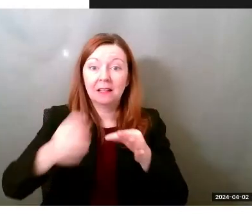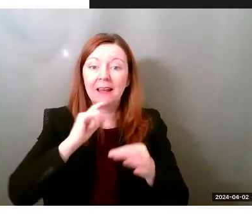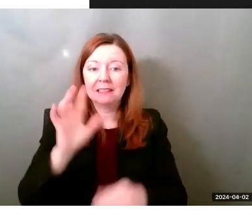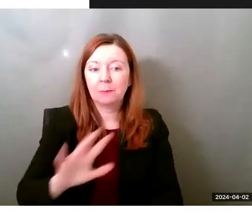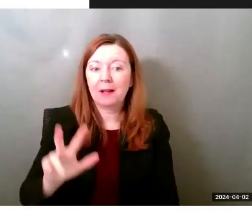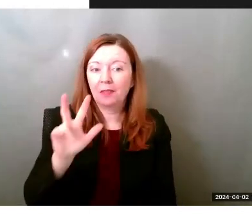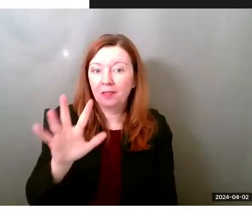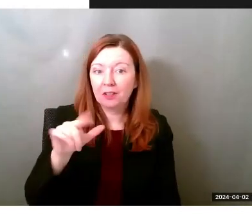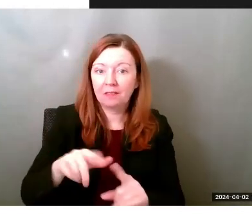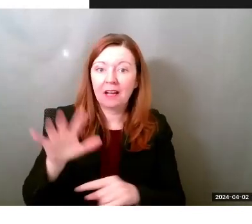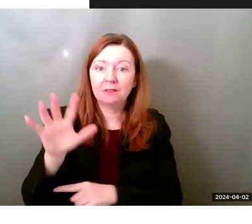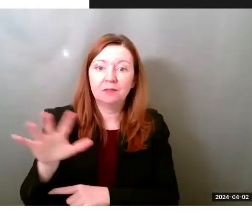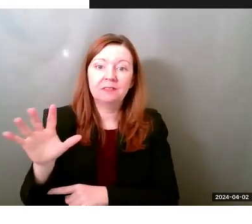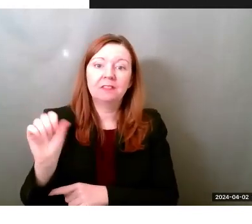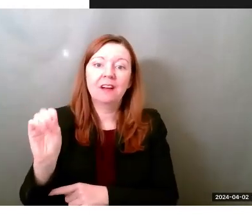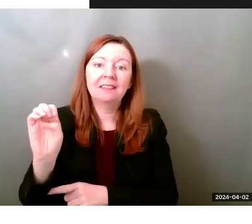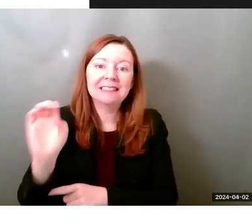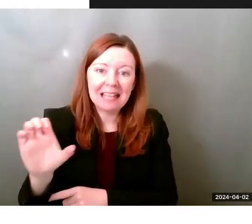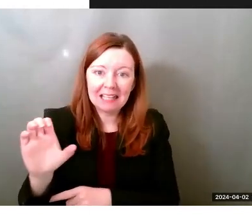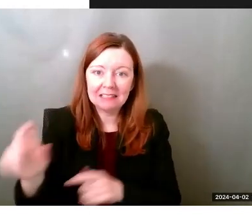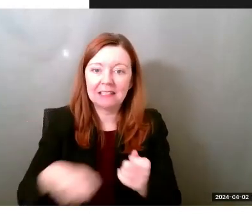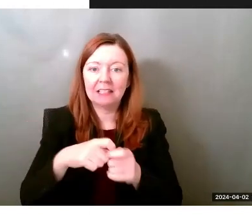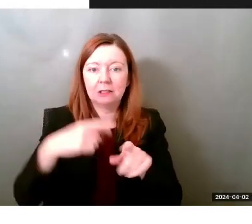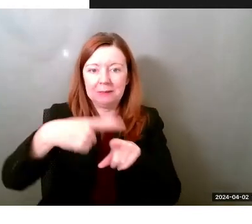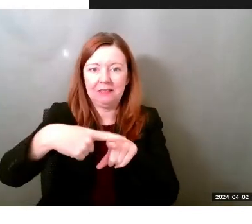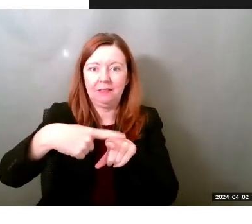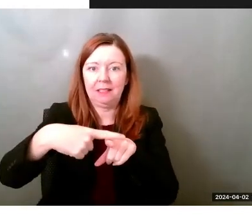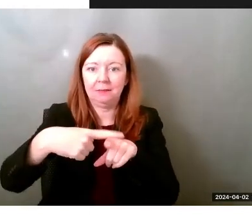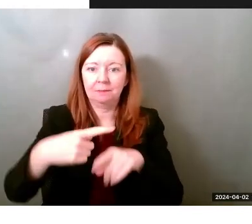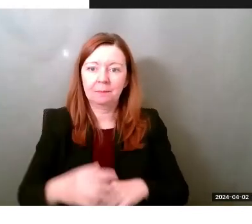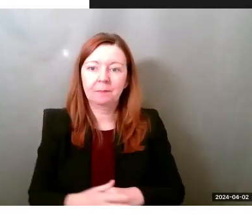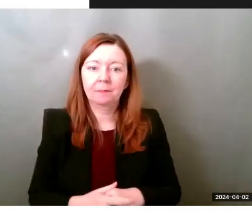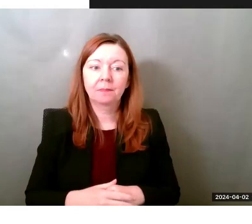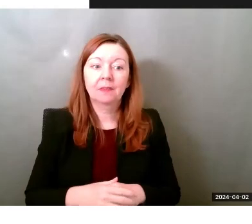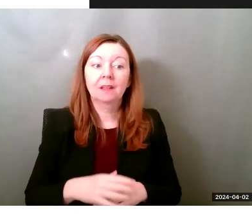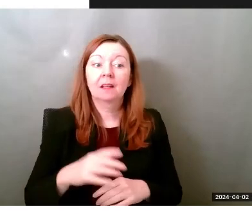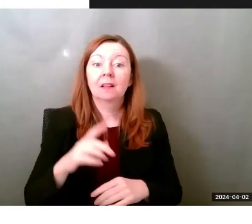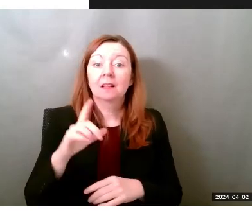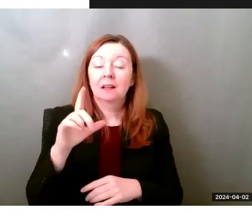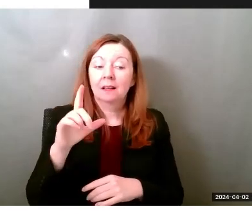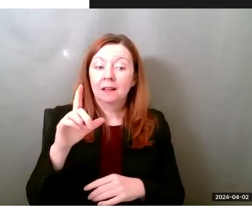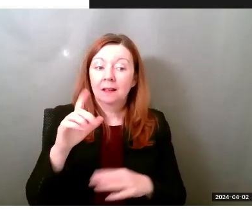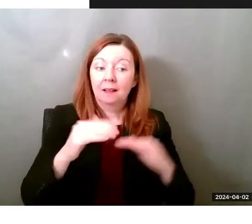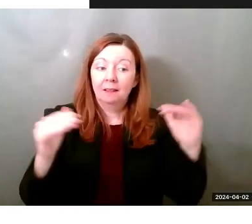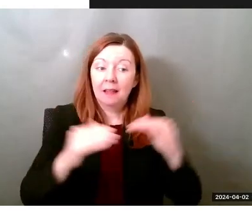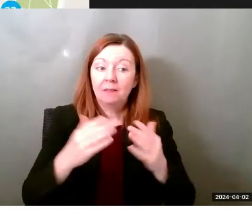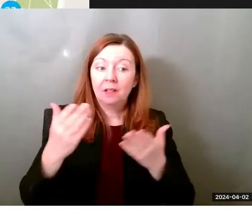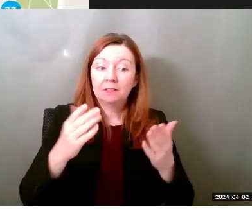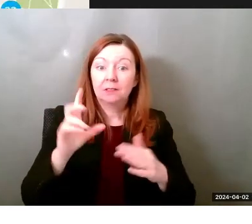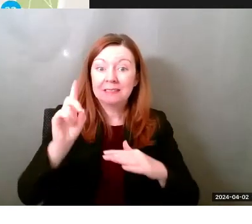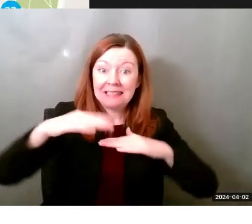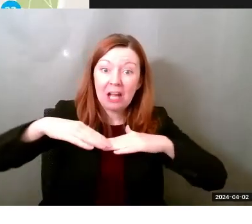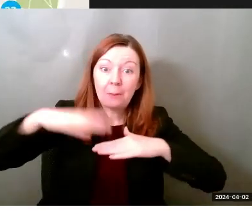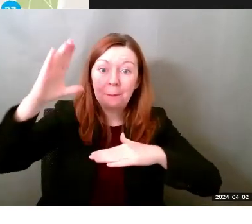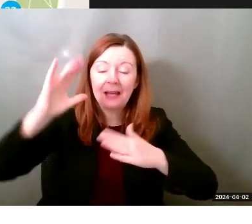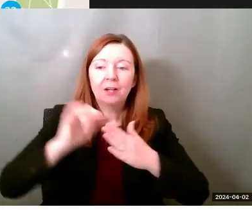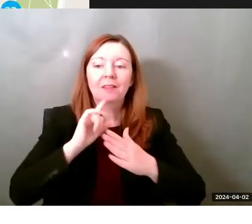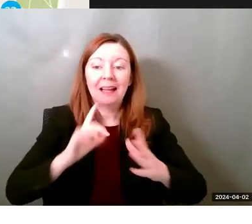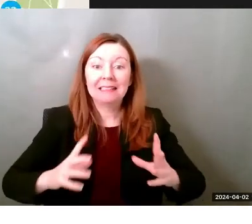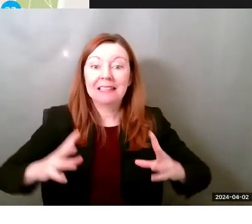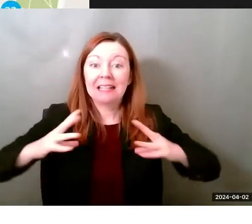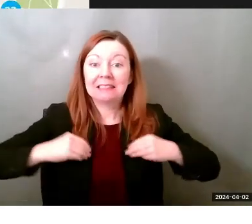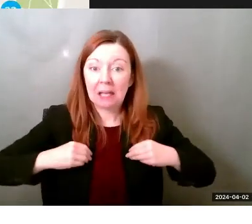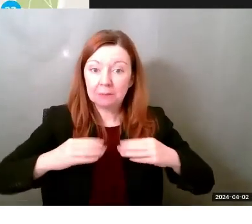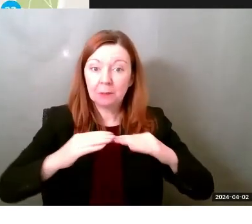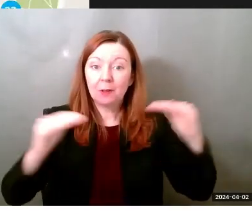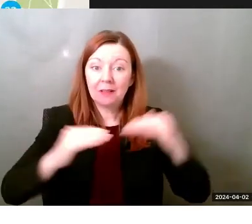35 to 55 seconds at a particular roadway segment. Level of service D and better is the acceptable level of service